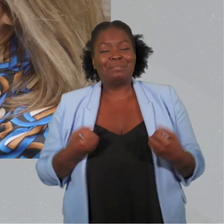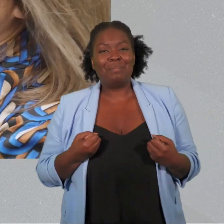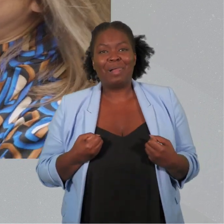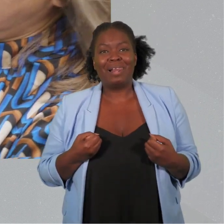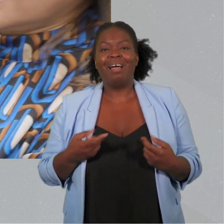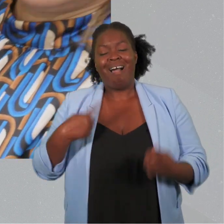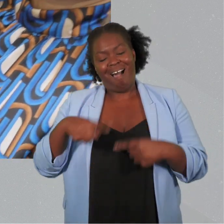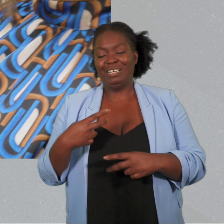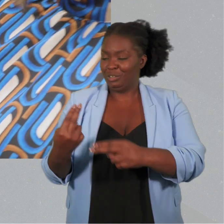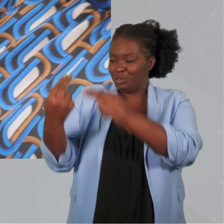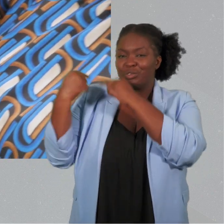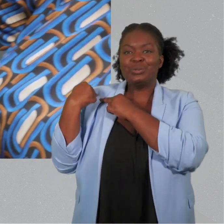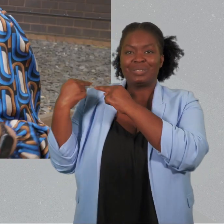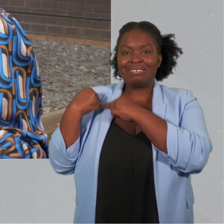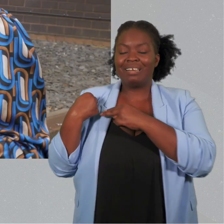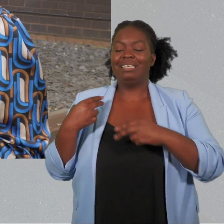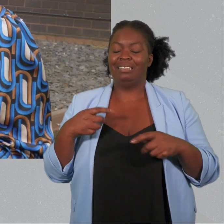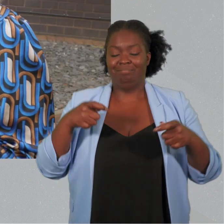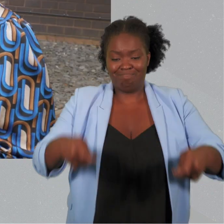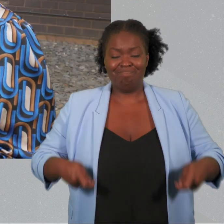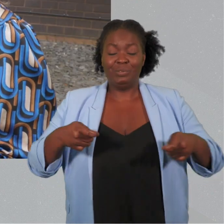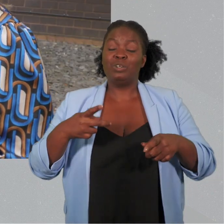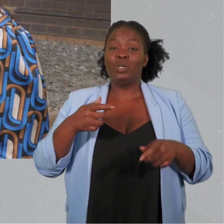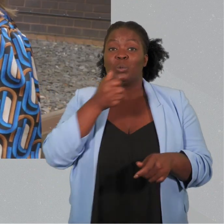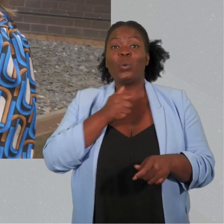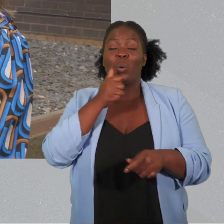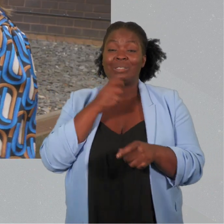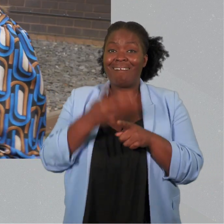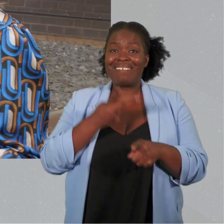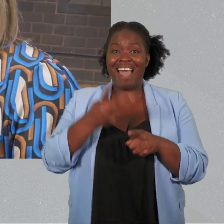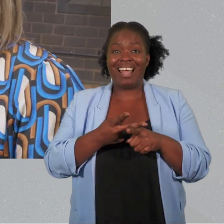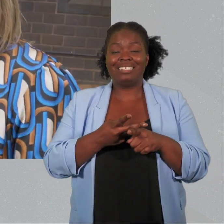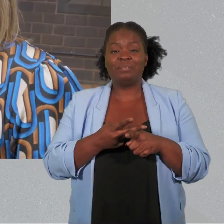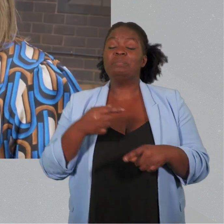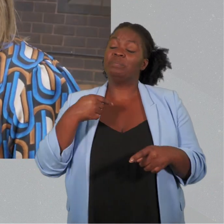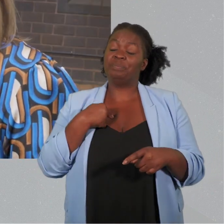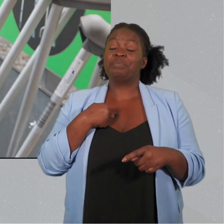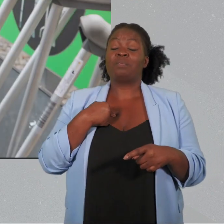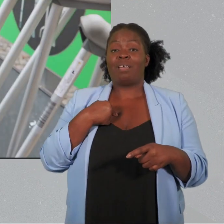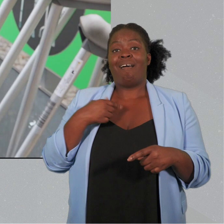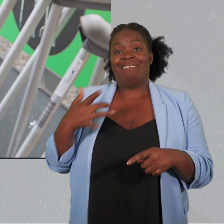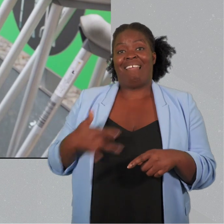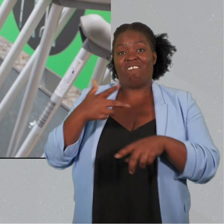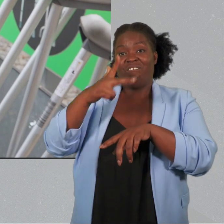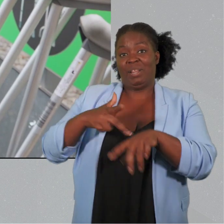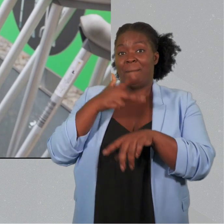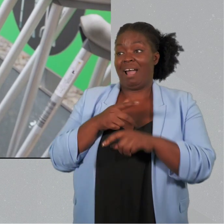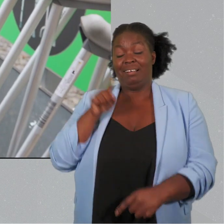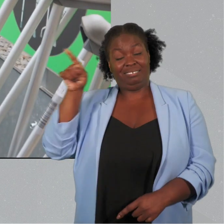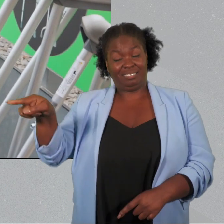actually make sure that they're reused. I wasn't born here in the UK. I came from a developing country, the Philippines. And